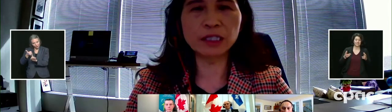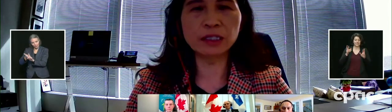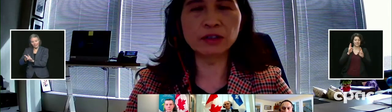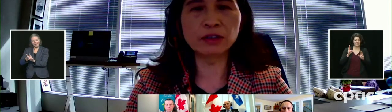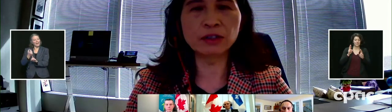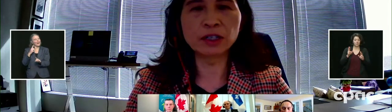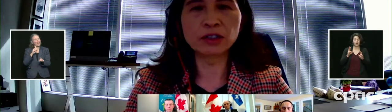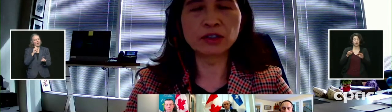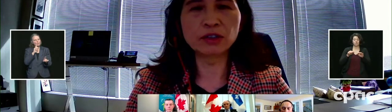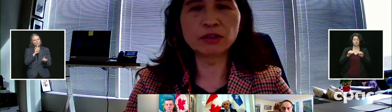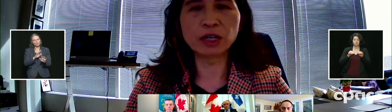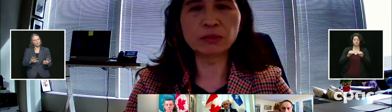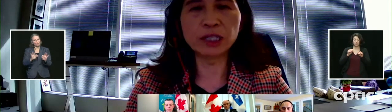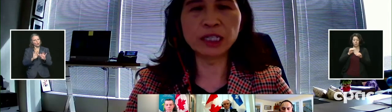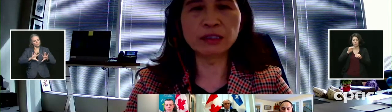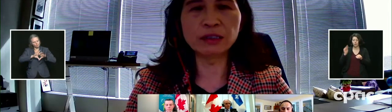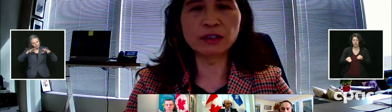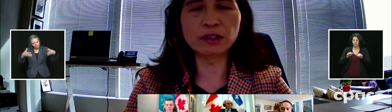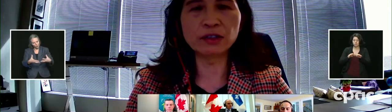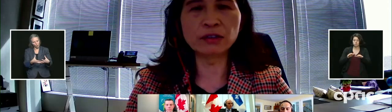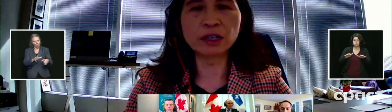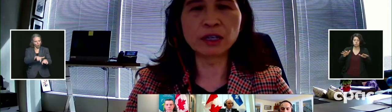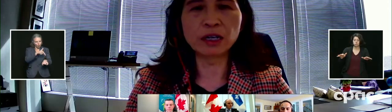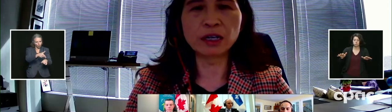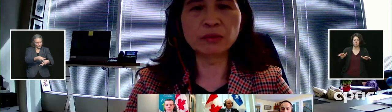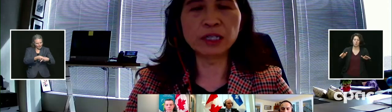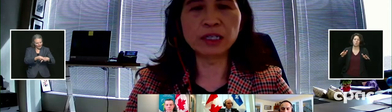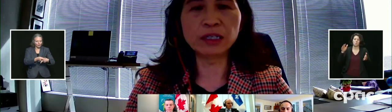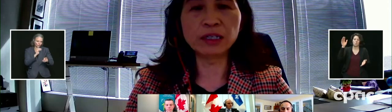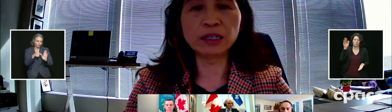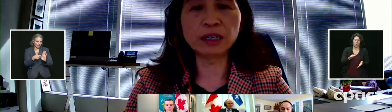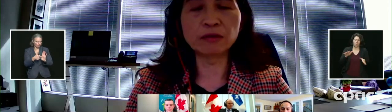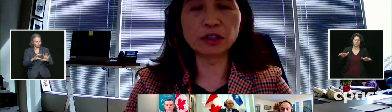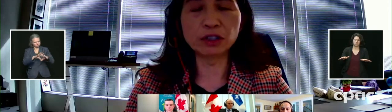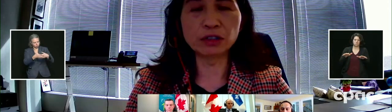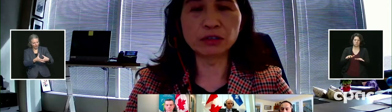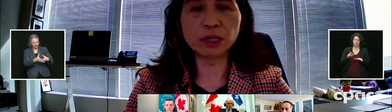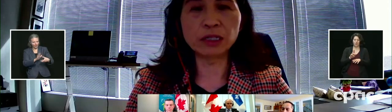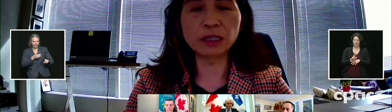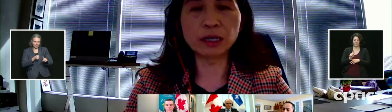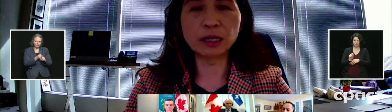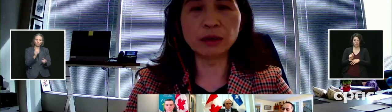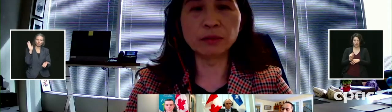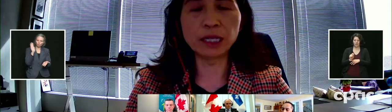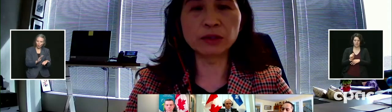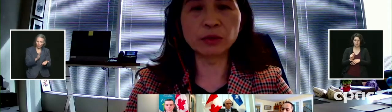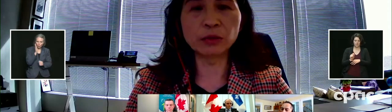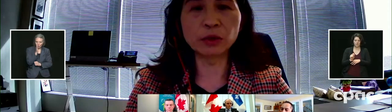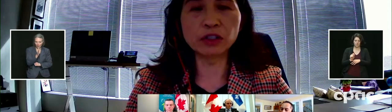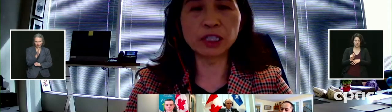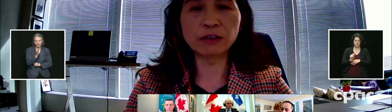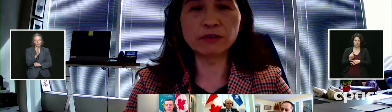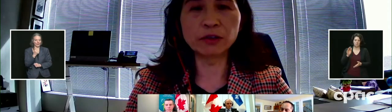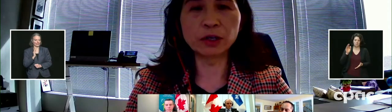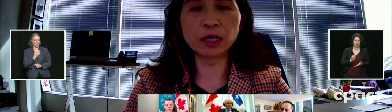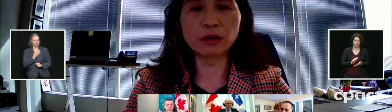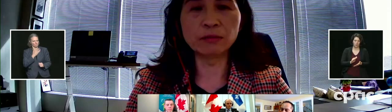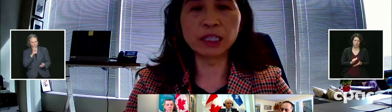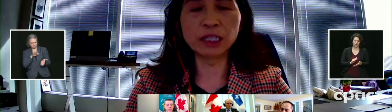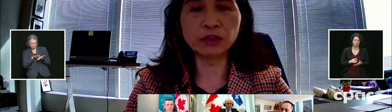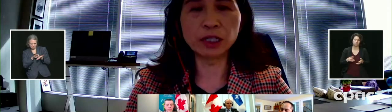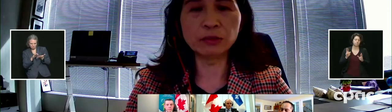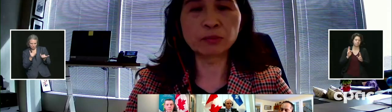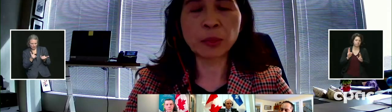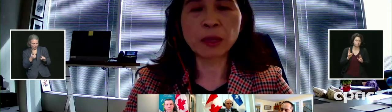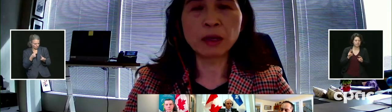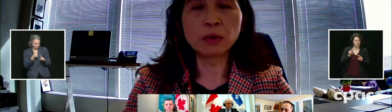facility to begin to be reduced, but that's what we're watching out for